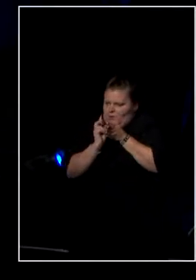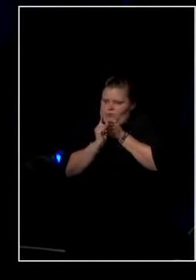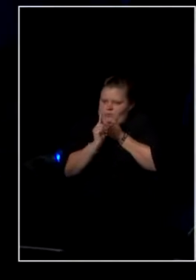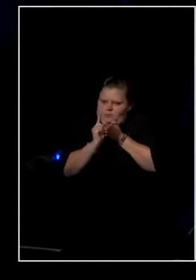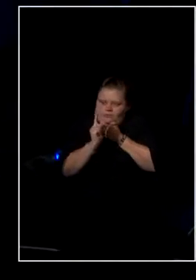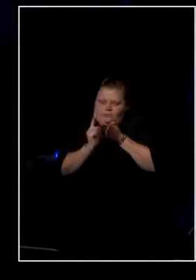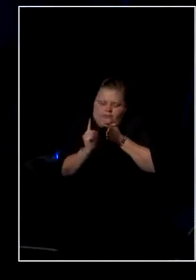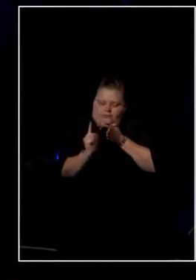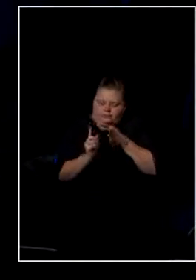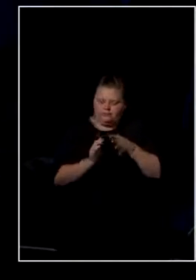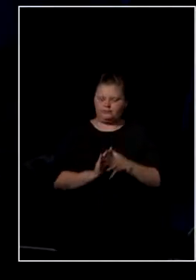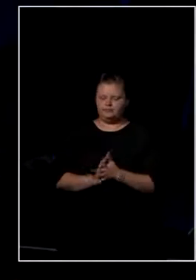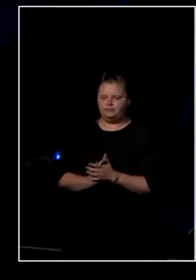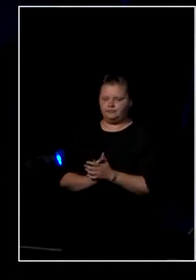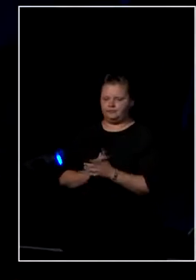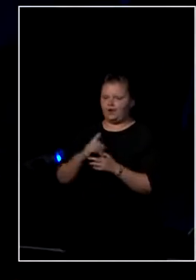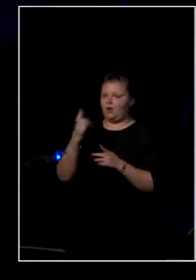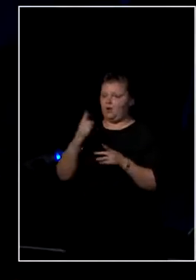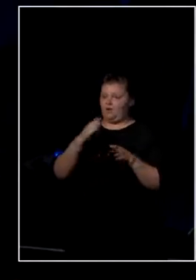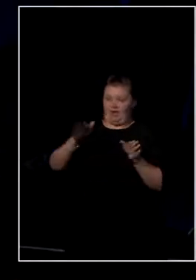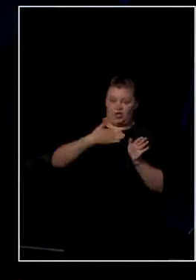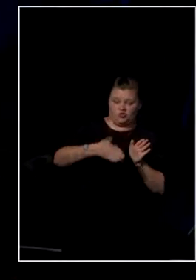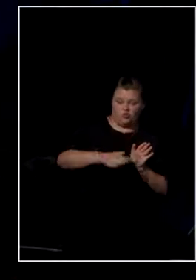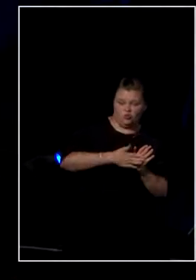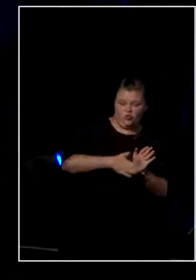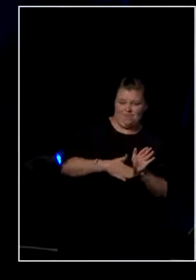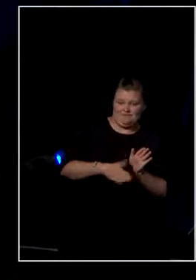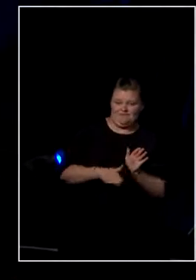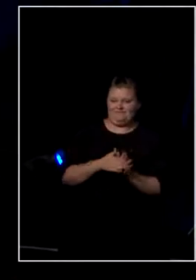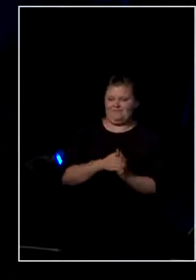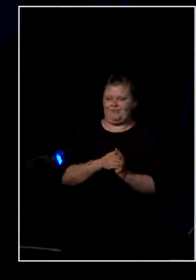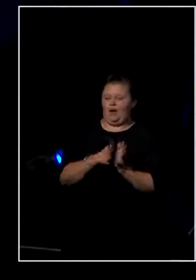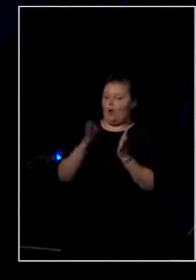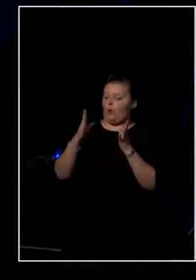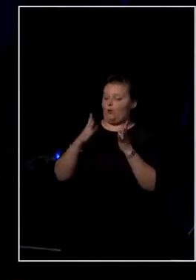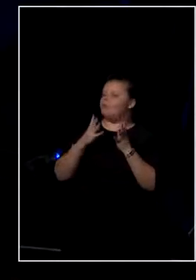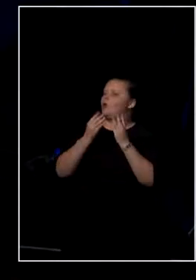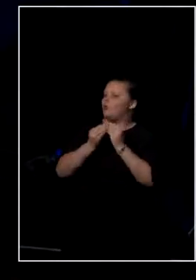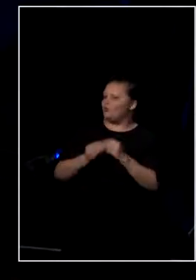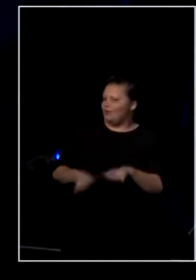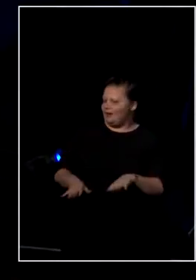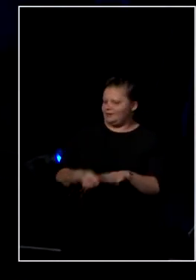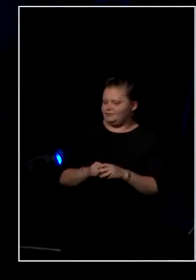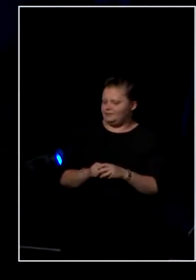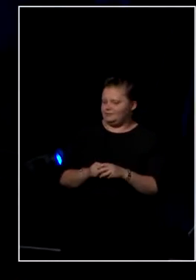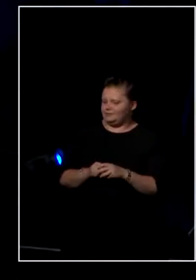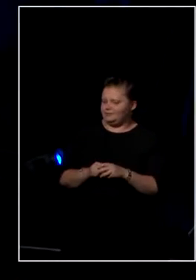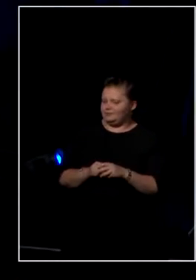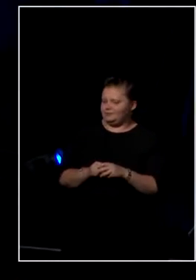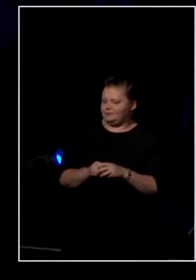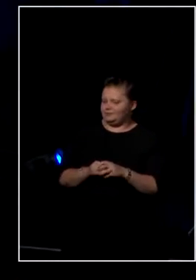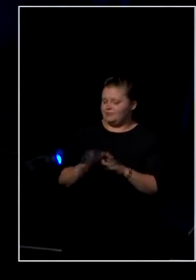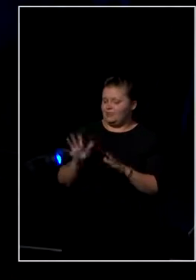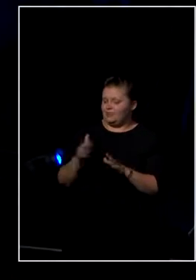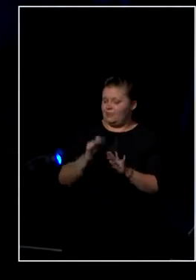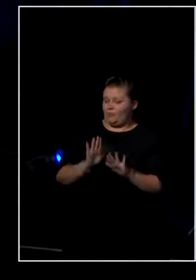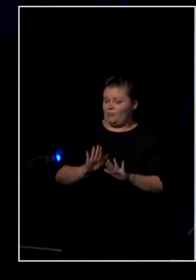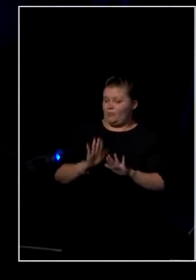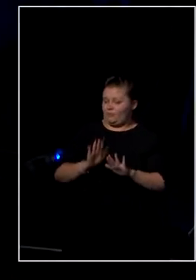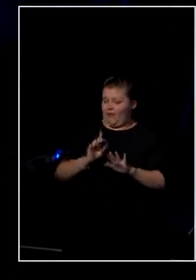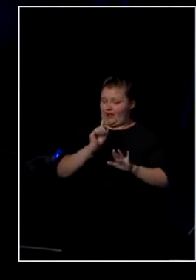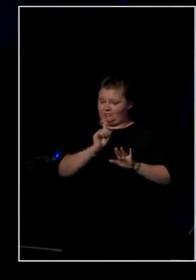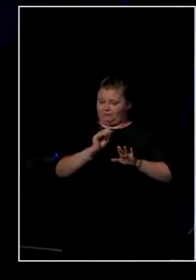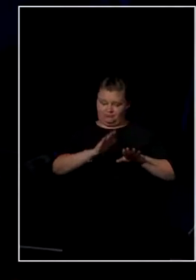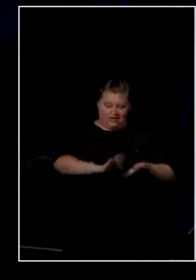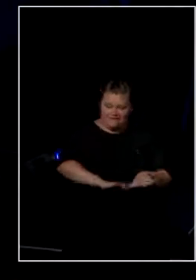beds. And whoever swept the bed had to go back into the bed, lie there until the nuns being all in the wards filling